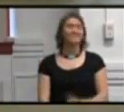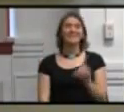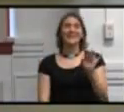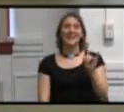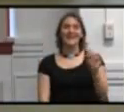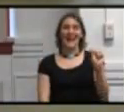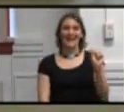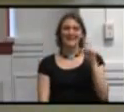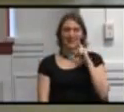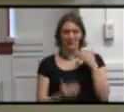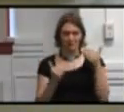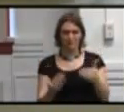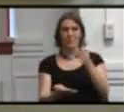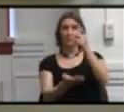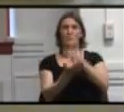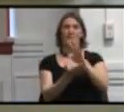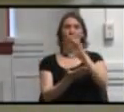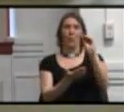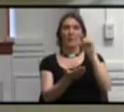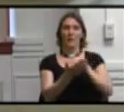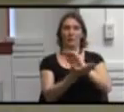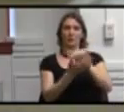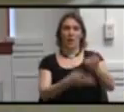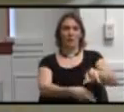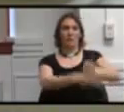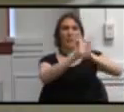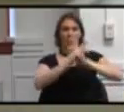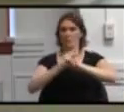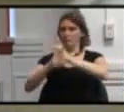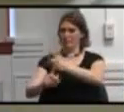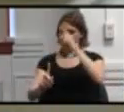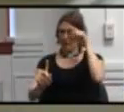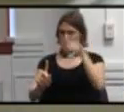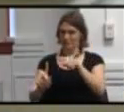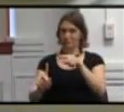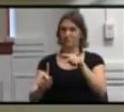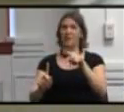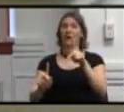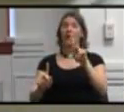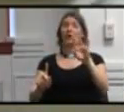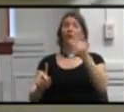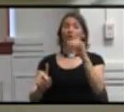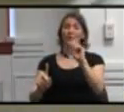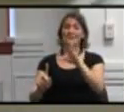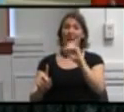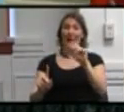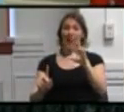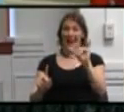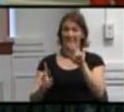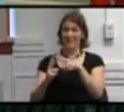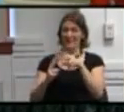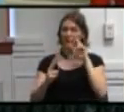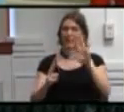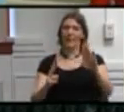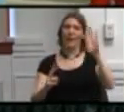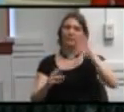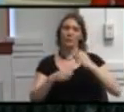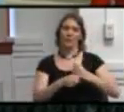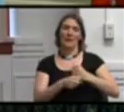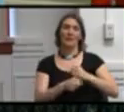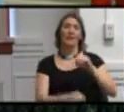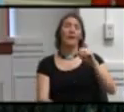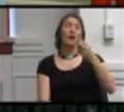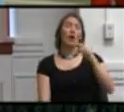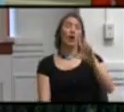Move we approve a $40,000 Small Business Assistance Program loan for Chris Gagne and Avery Schwenk for Hermit Thrush Brewery